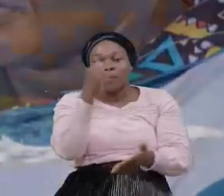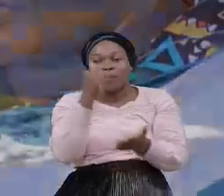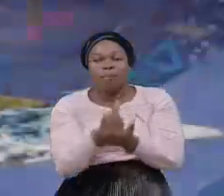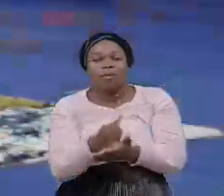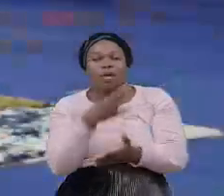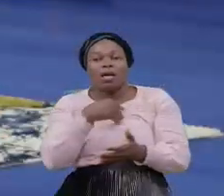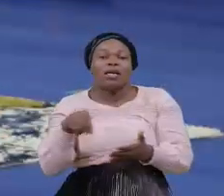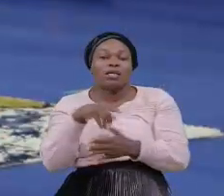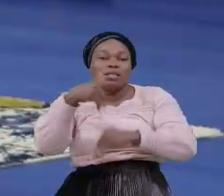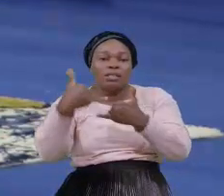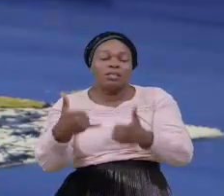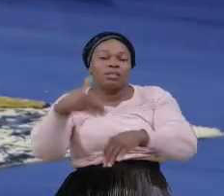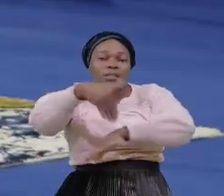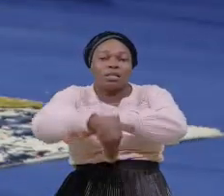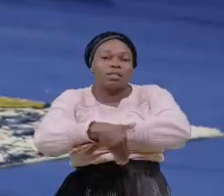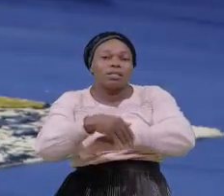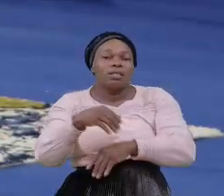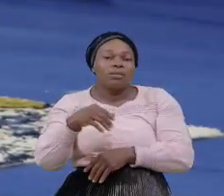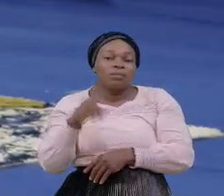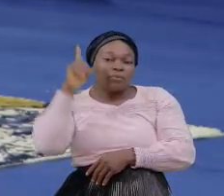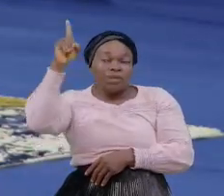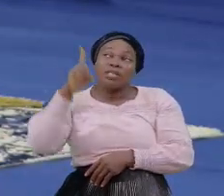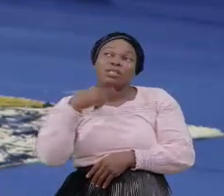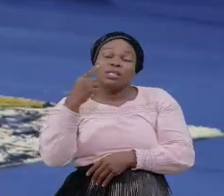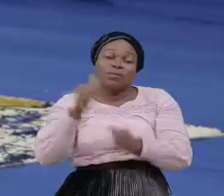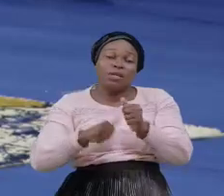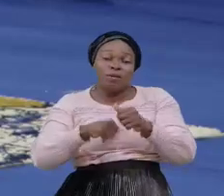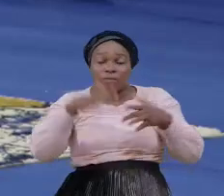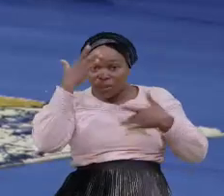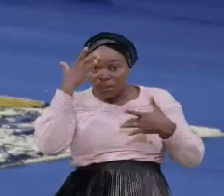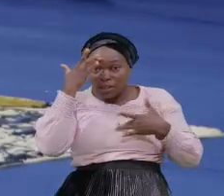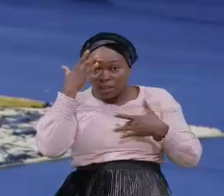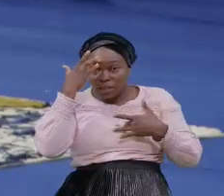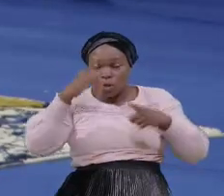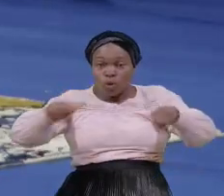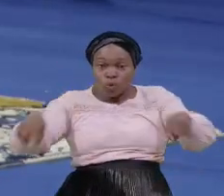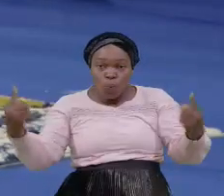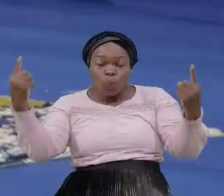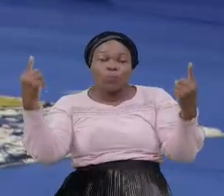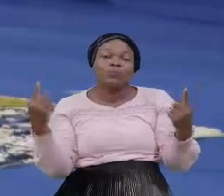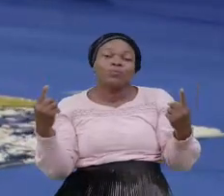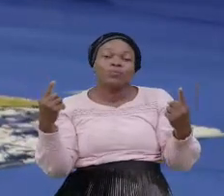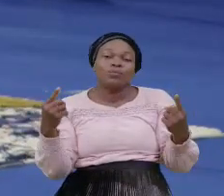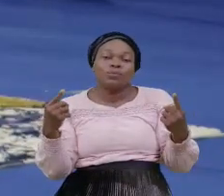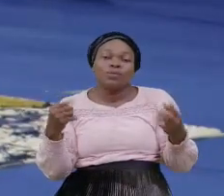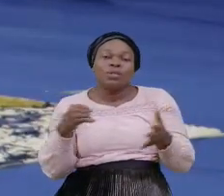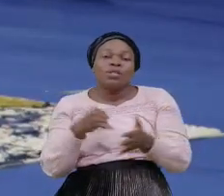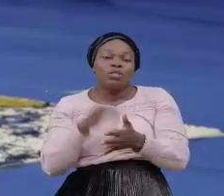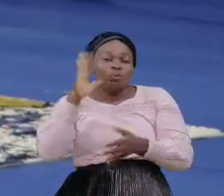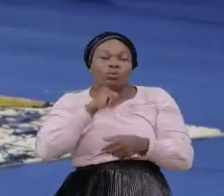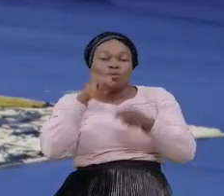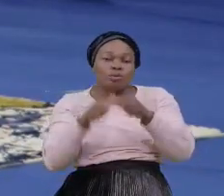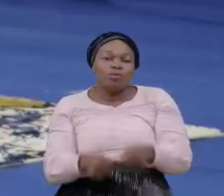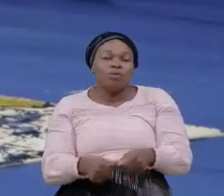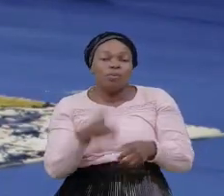tonight, it tells every disease, every sickness, go. It will not remain there. Or I say,